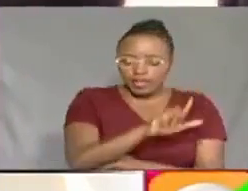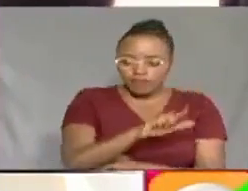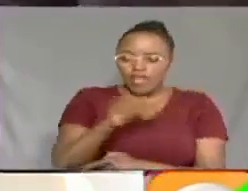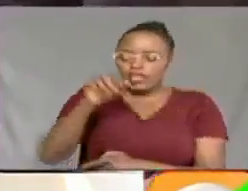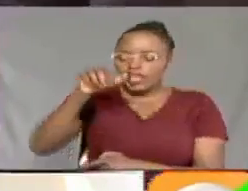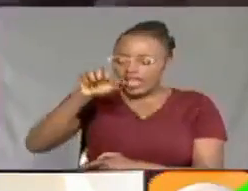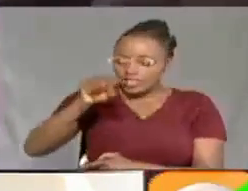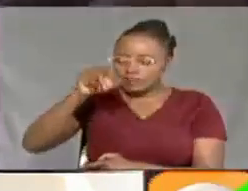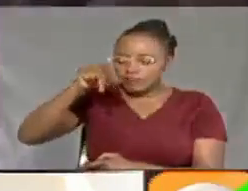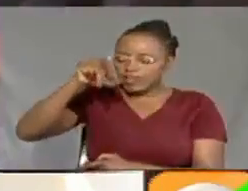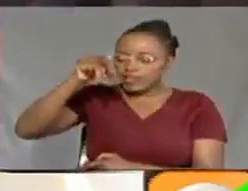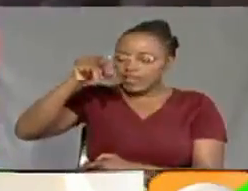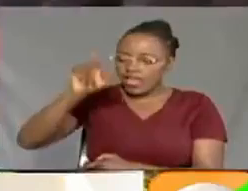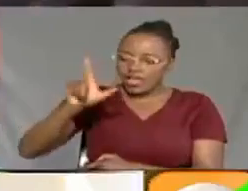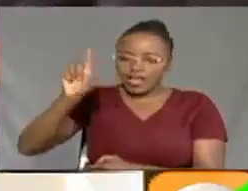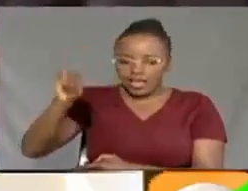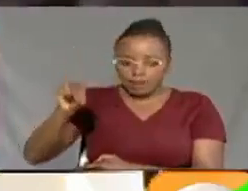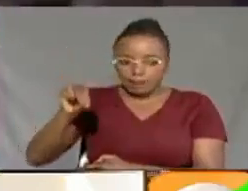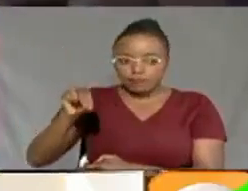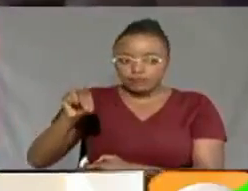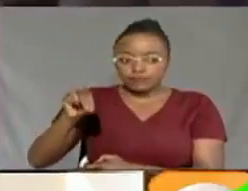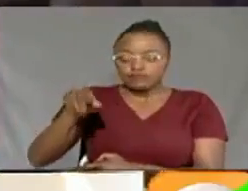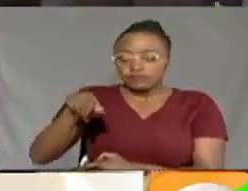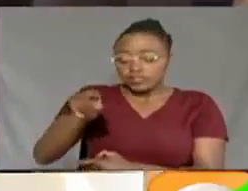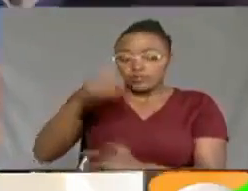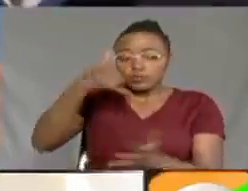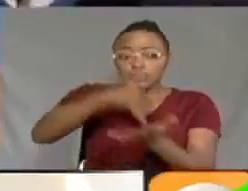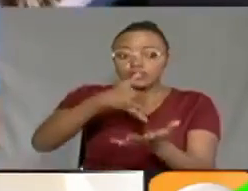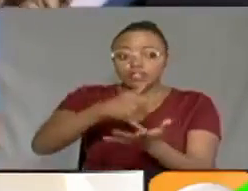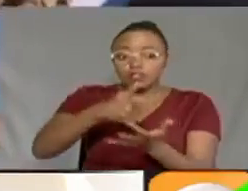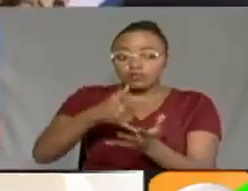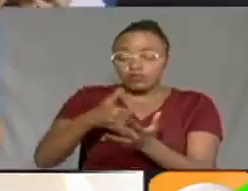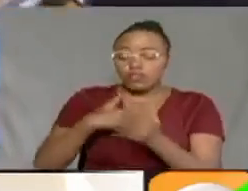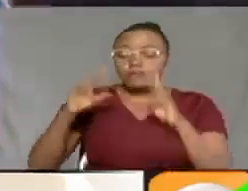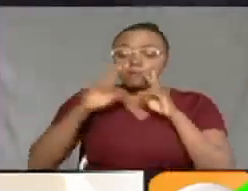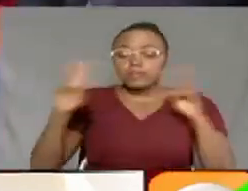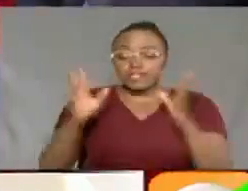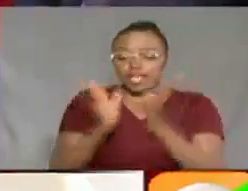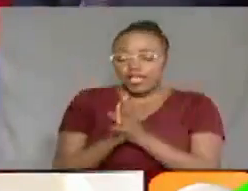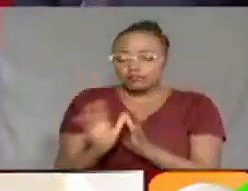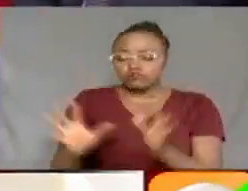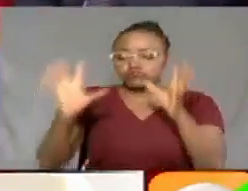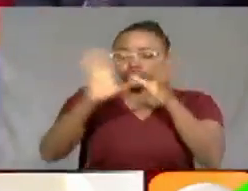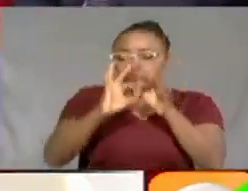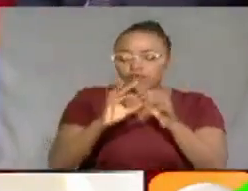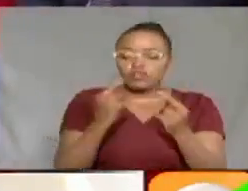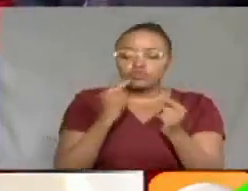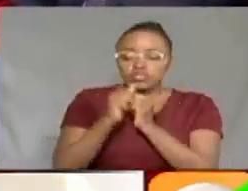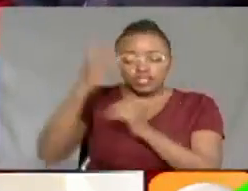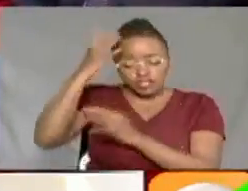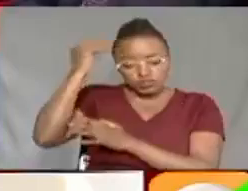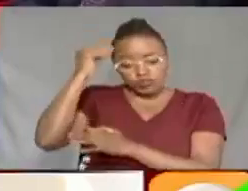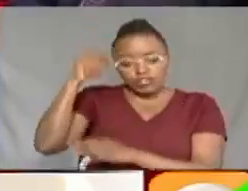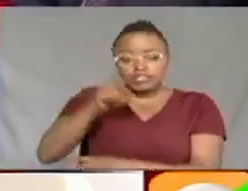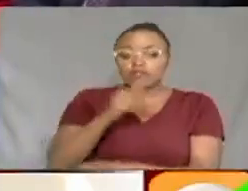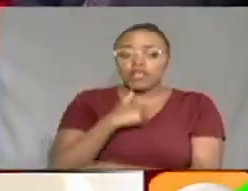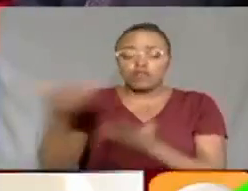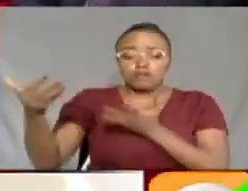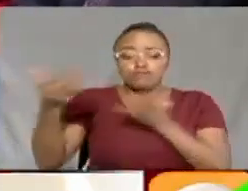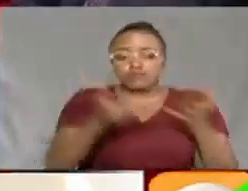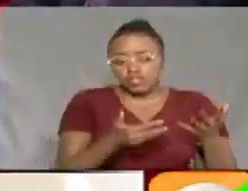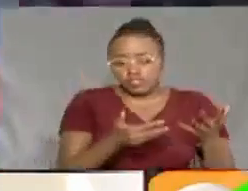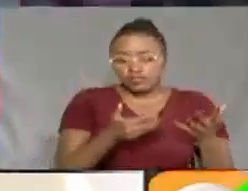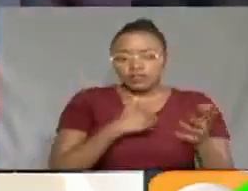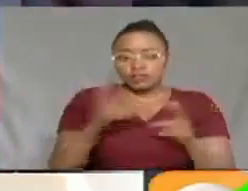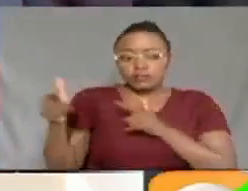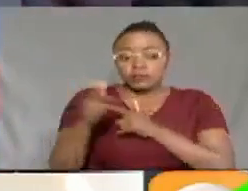SPLM factions. The late retired president was equally involved in peace and reconciliation talks in Somalia, where he managed to bring the warlords